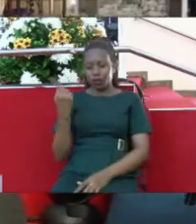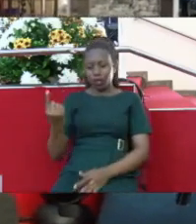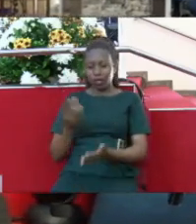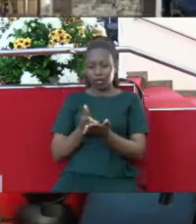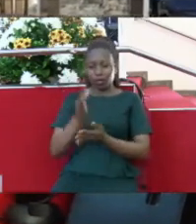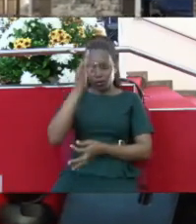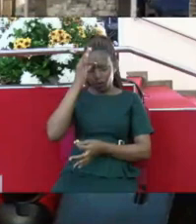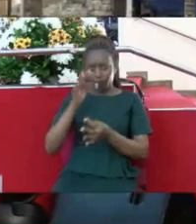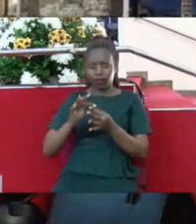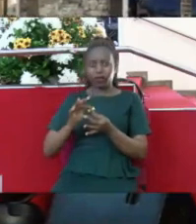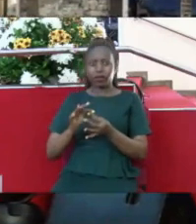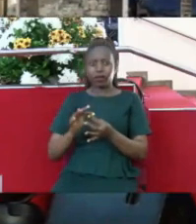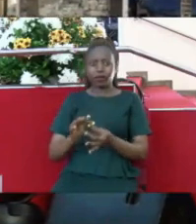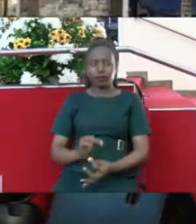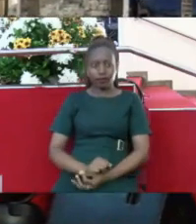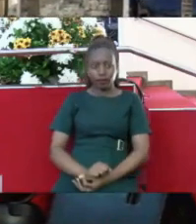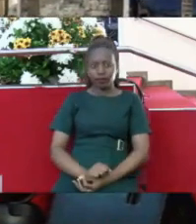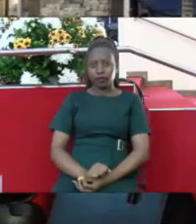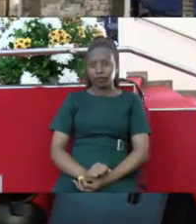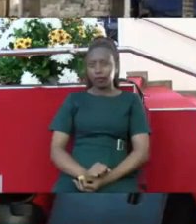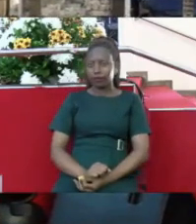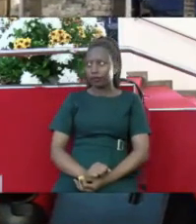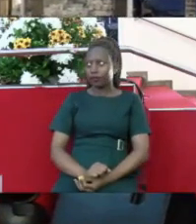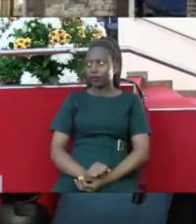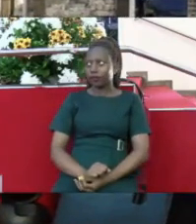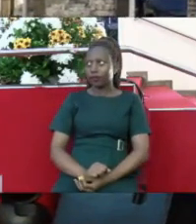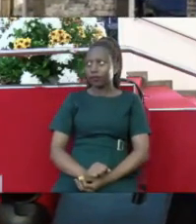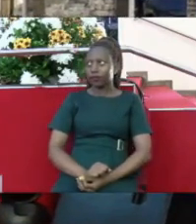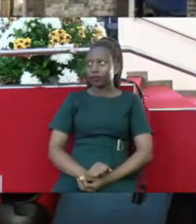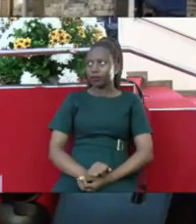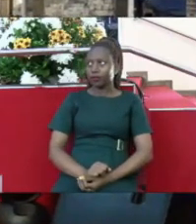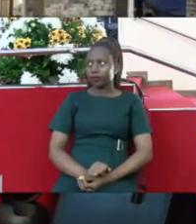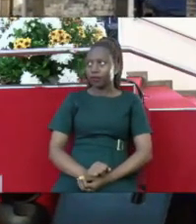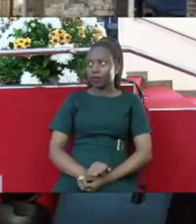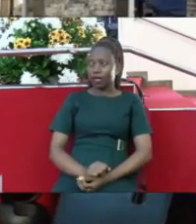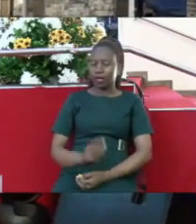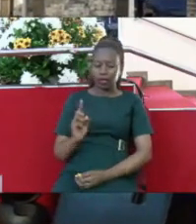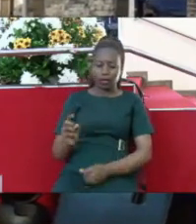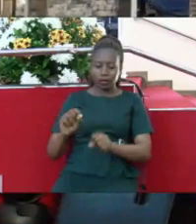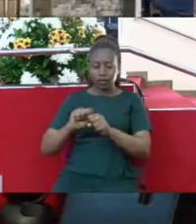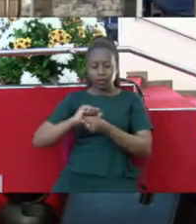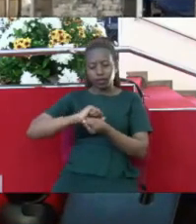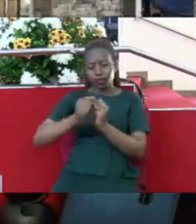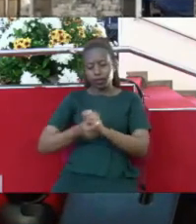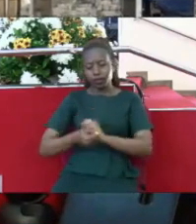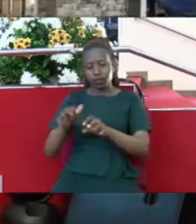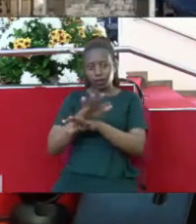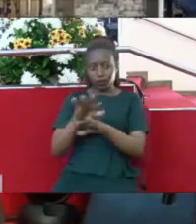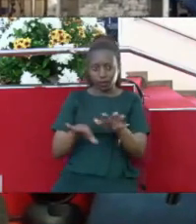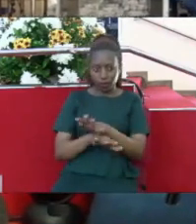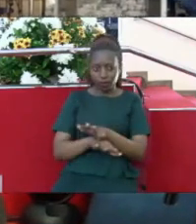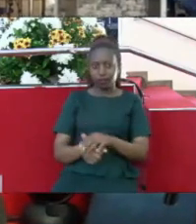neema kupitia imani, si kwa sababu tulitenda lolote lizuri. And that changes the whole thing. Na hiyo inabadilisha kila kitu. And so you are telling your